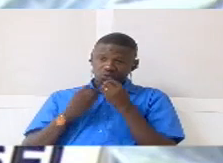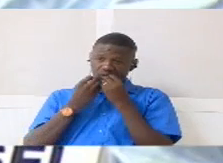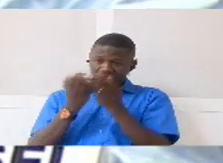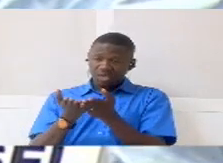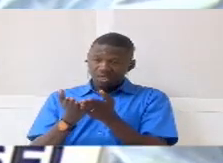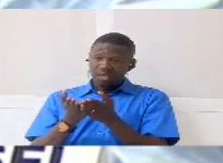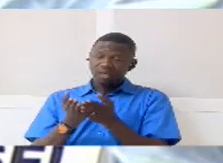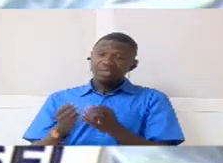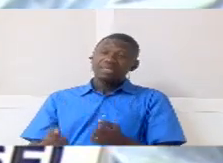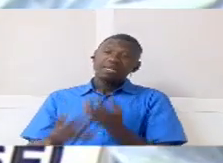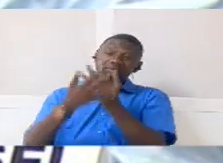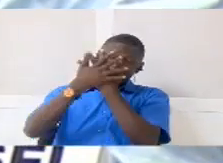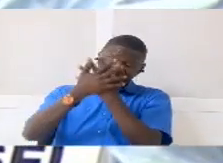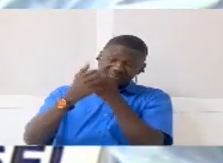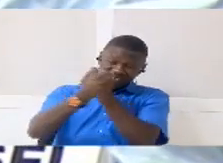the prisons in